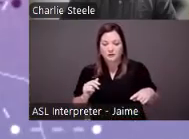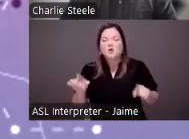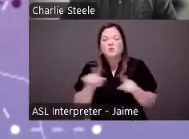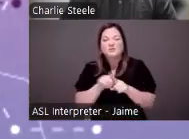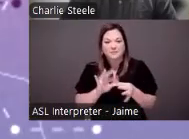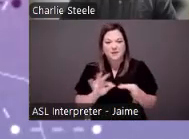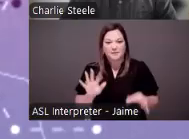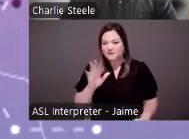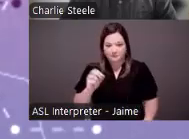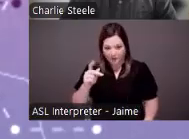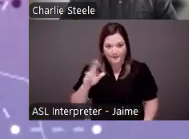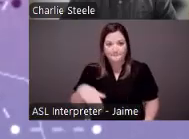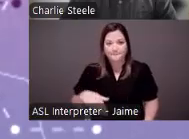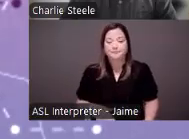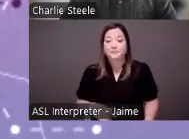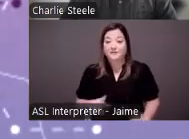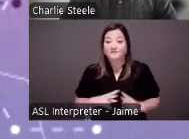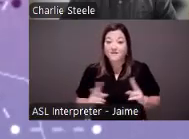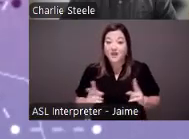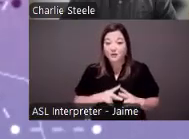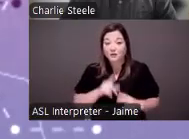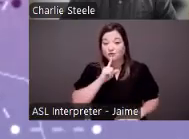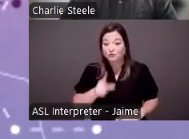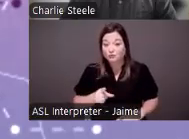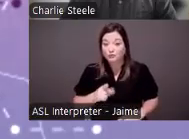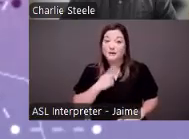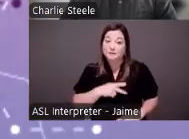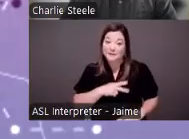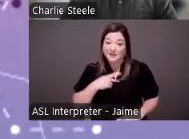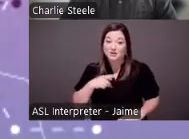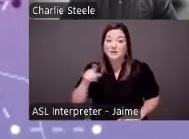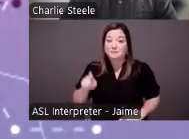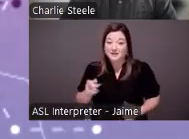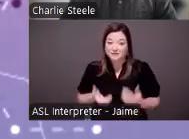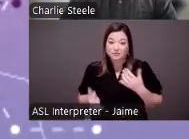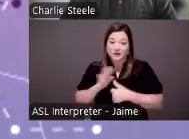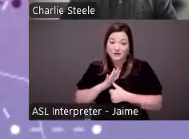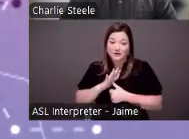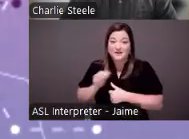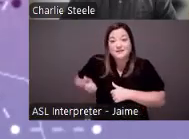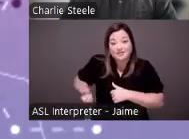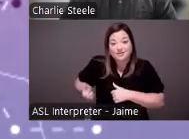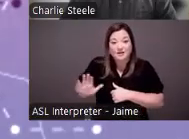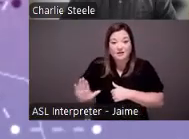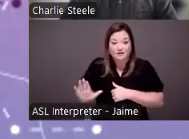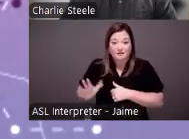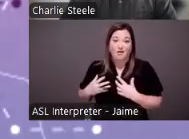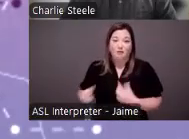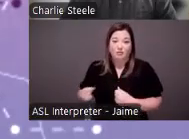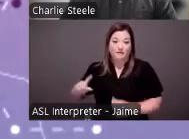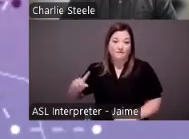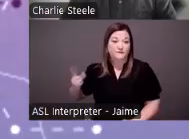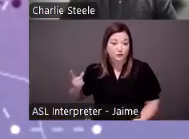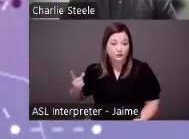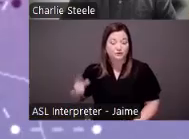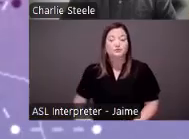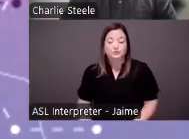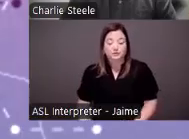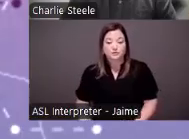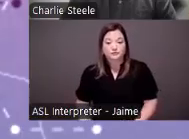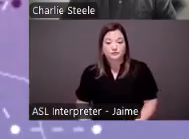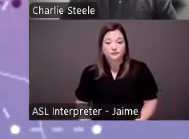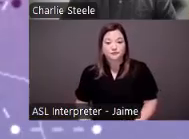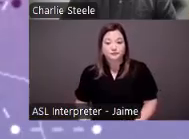comment. It is extremely true. The patient needs to prioritize themselves and their health first. And as patients in